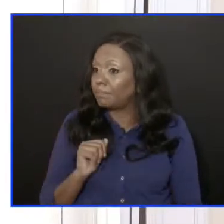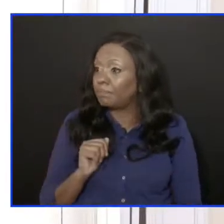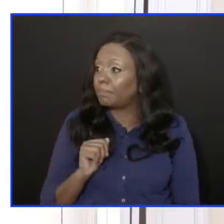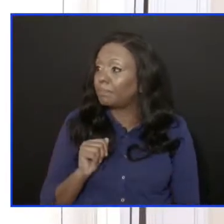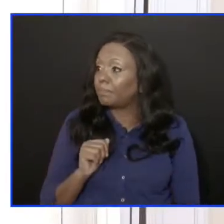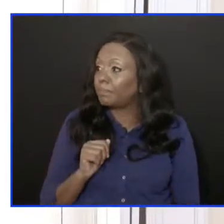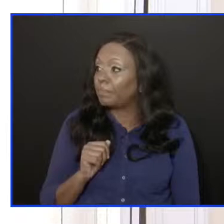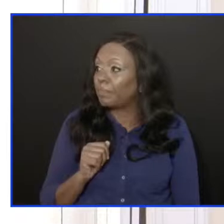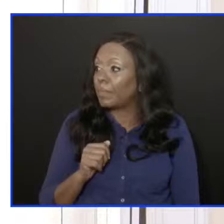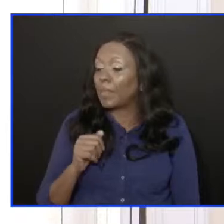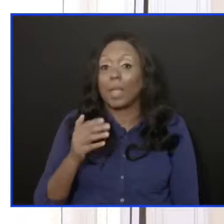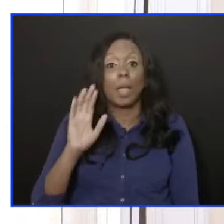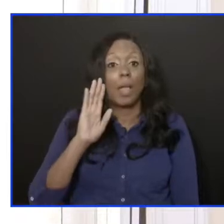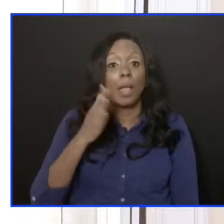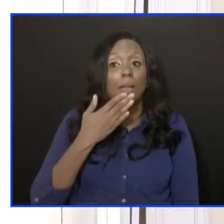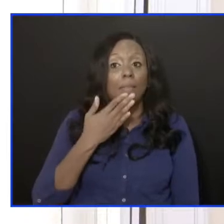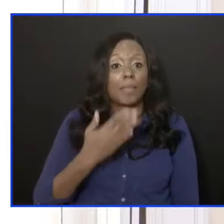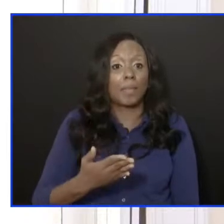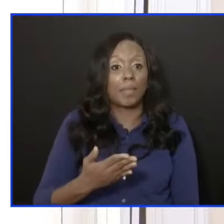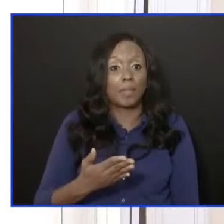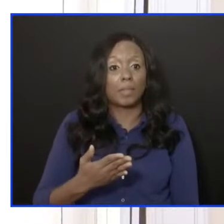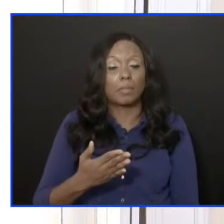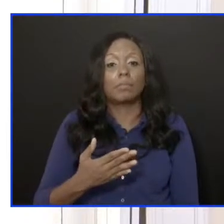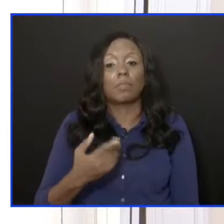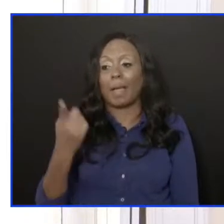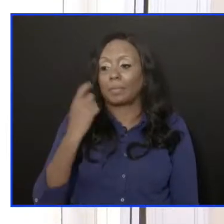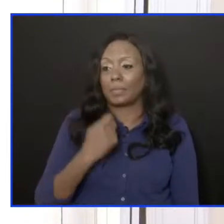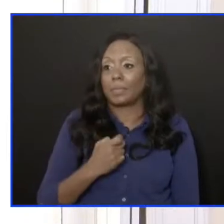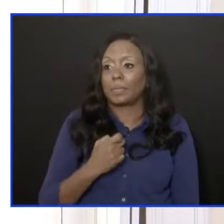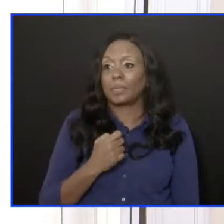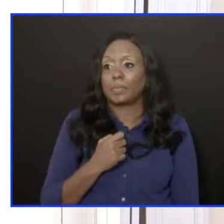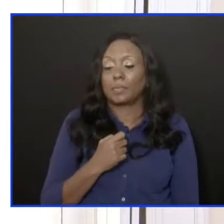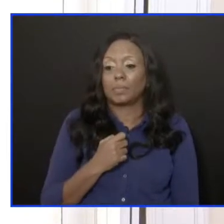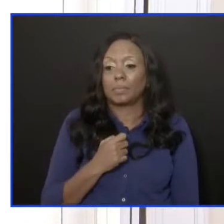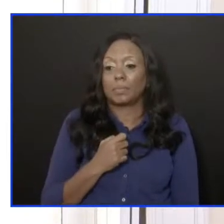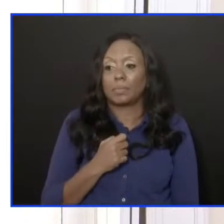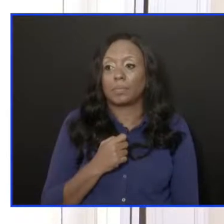To begin with, Barry, thank you very much for your question.